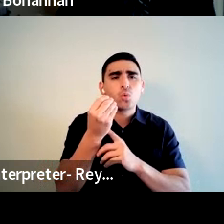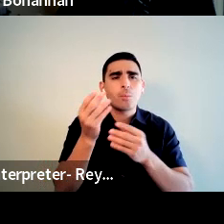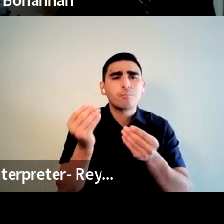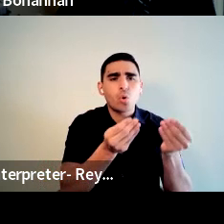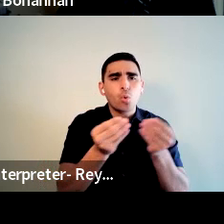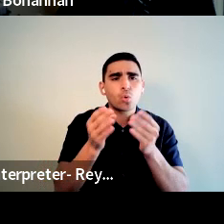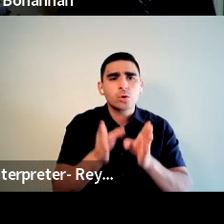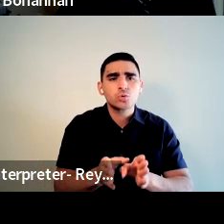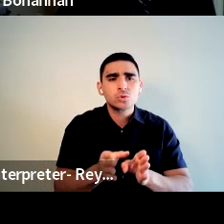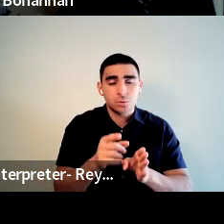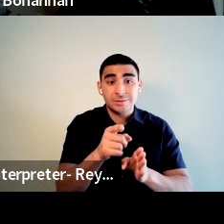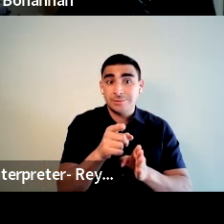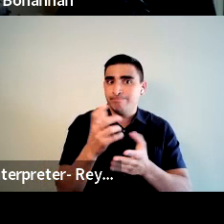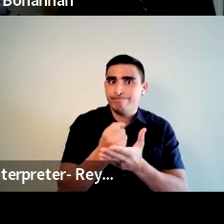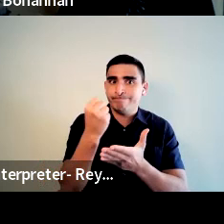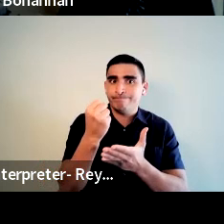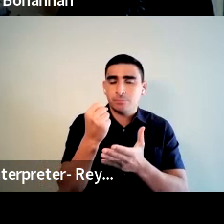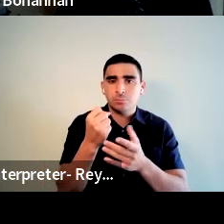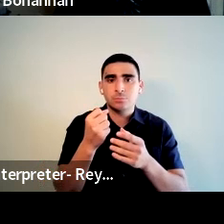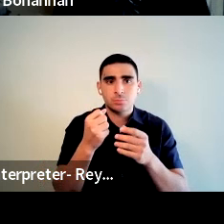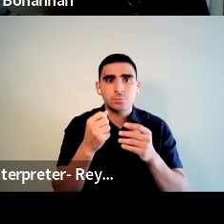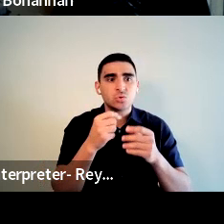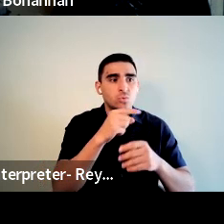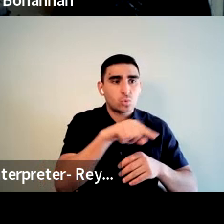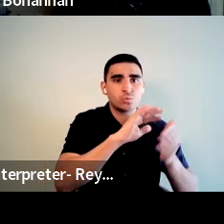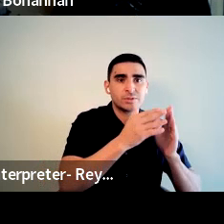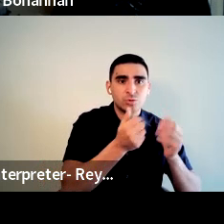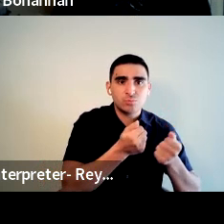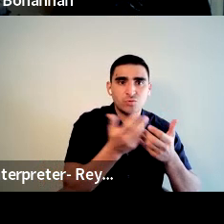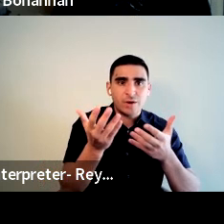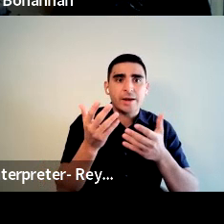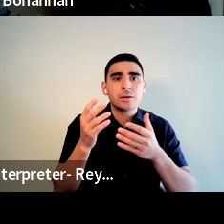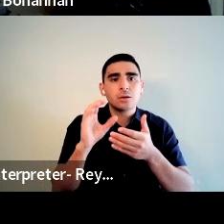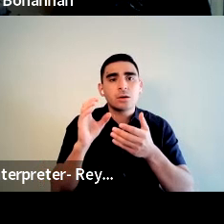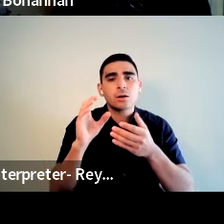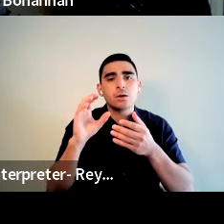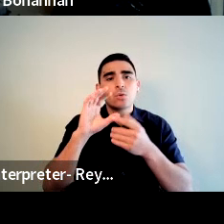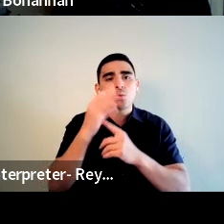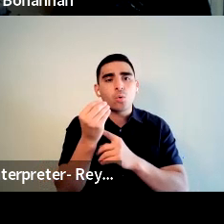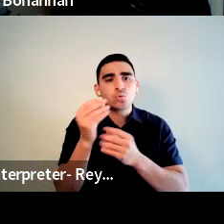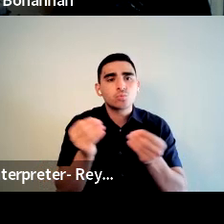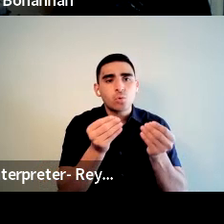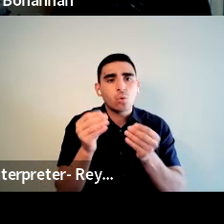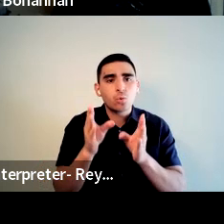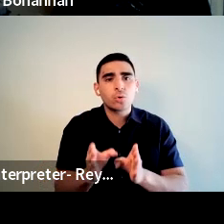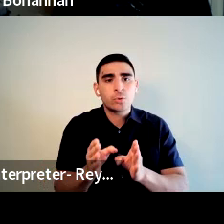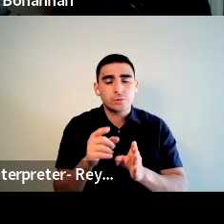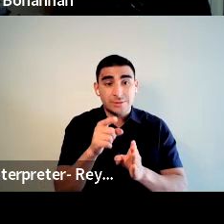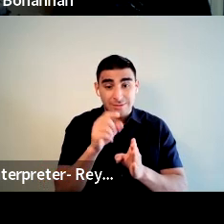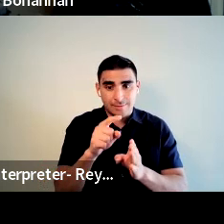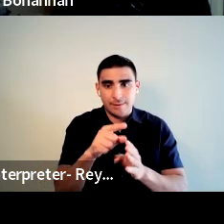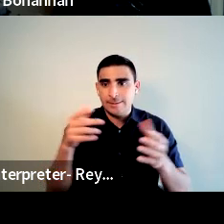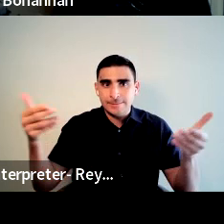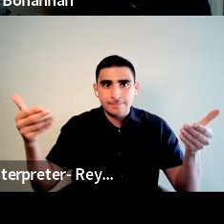these communities to provide the cultural brokers and make sure that they're, being paid living wages to do the work to